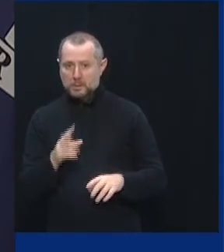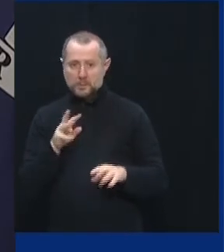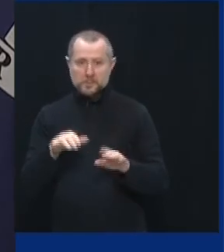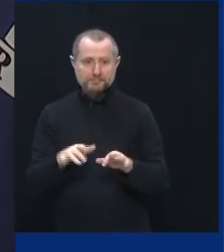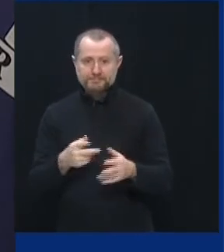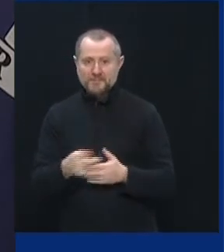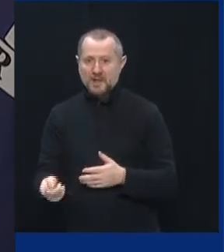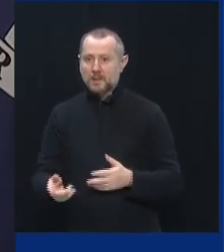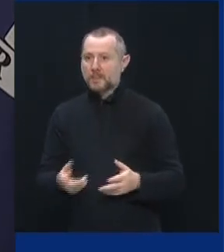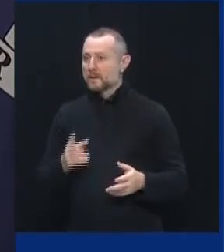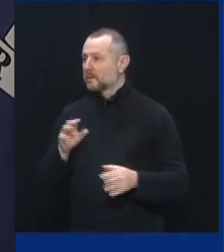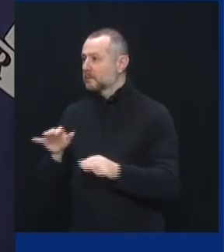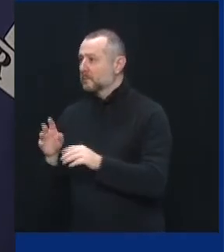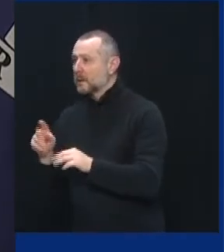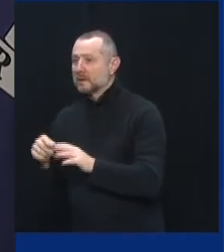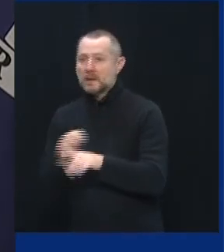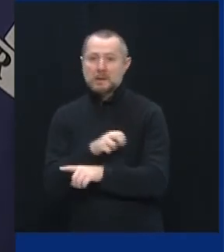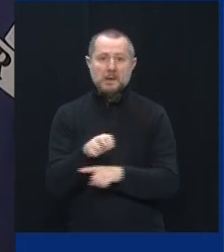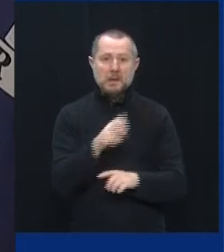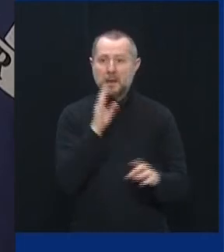you create this anxiety?